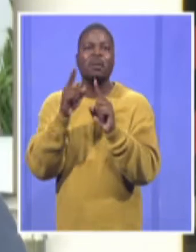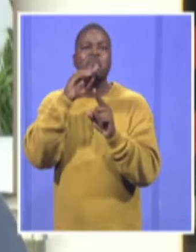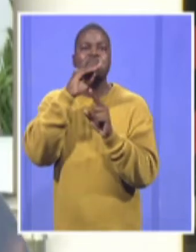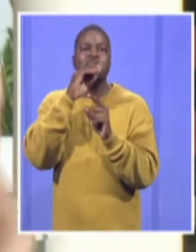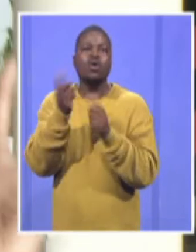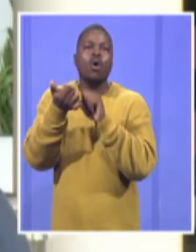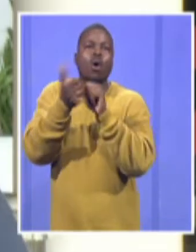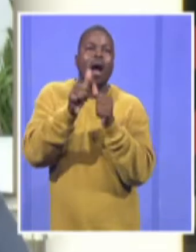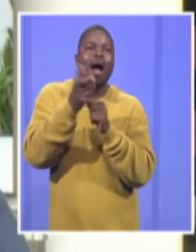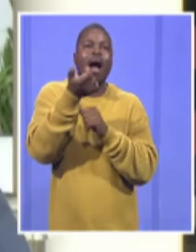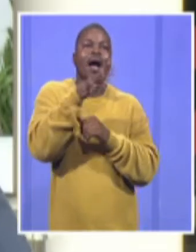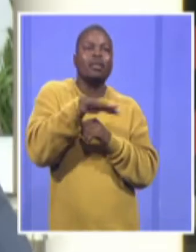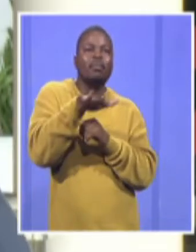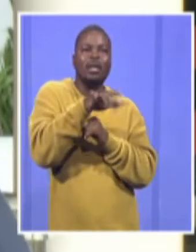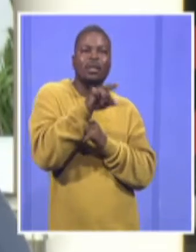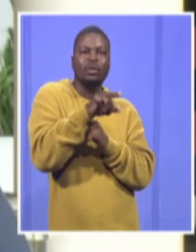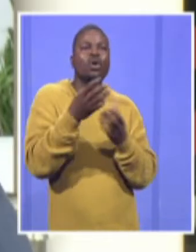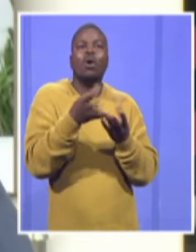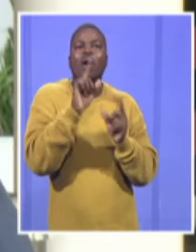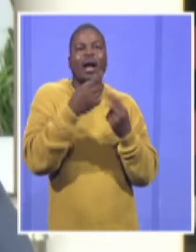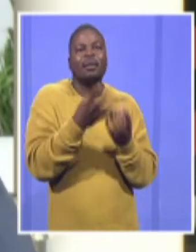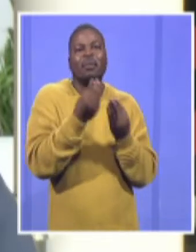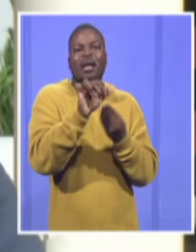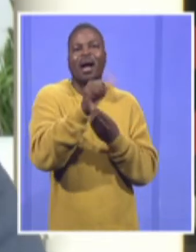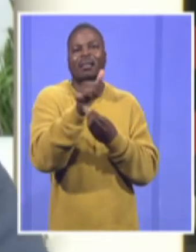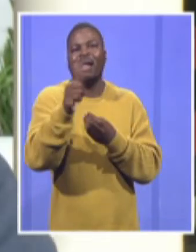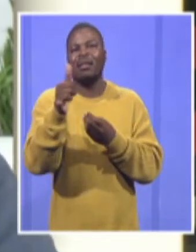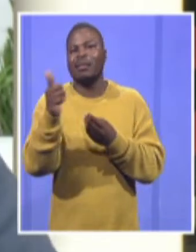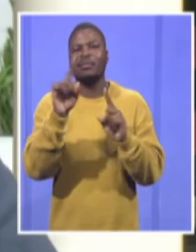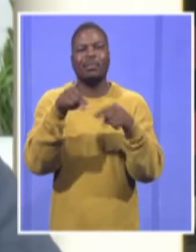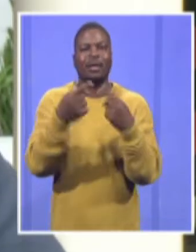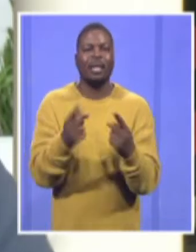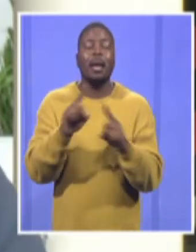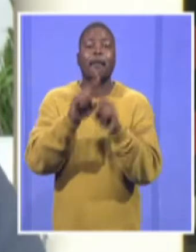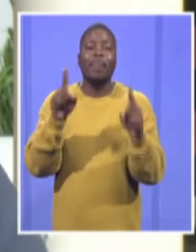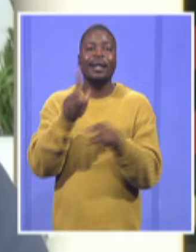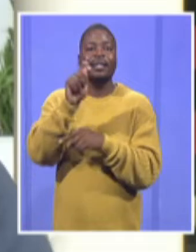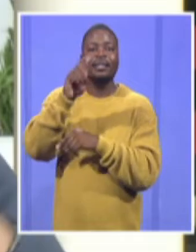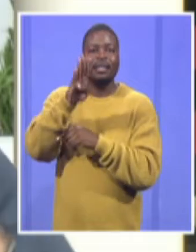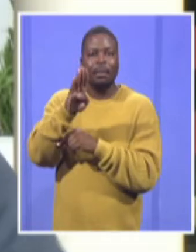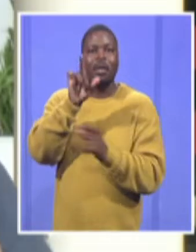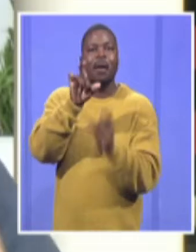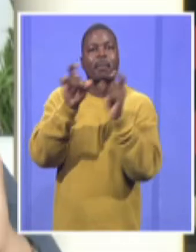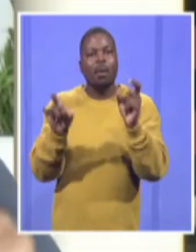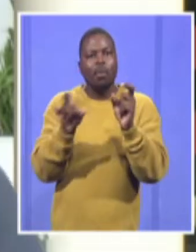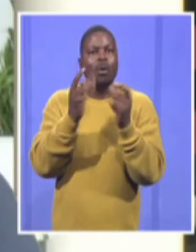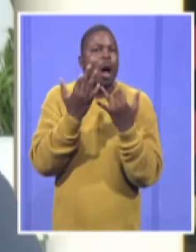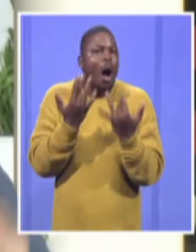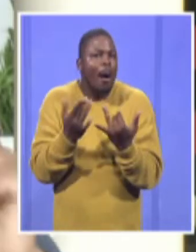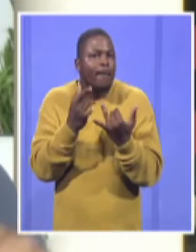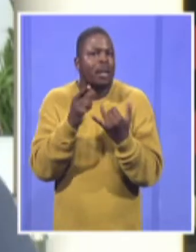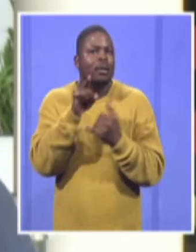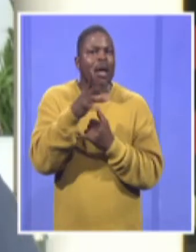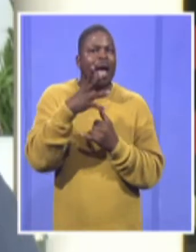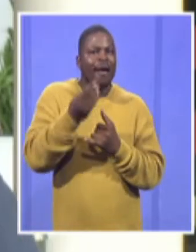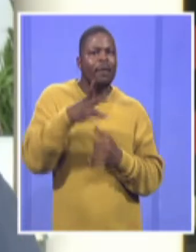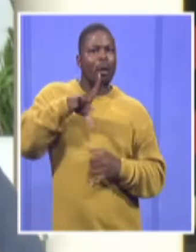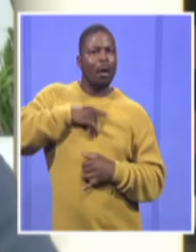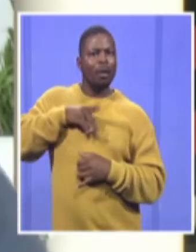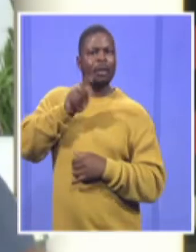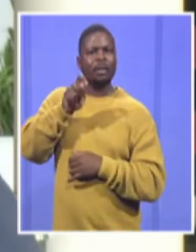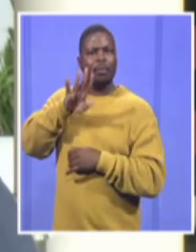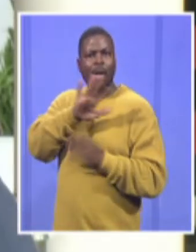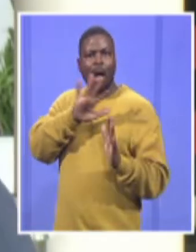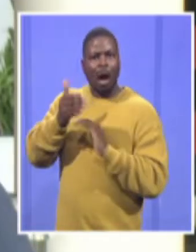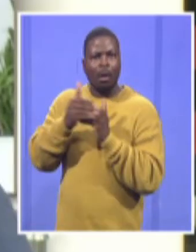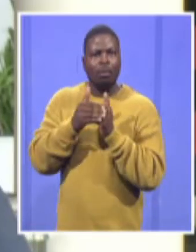it anywhere, especially the data that talks to TB. So which makes it difficult for us to measure how far are we working on TB,